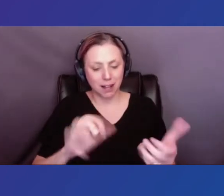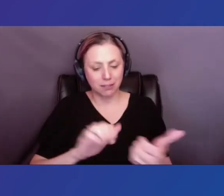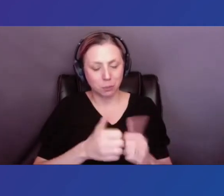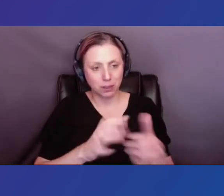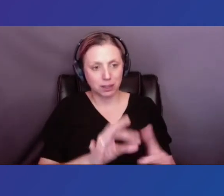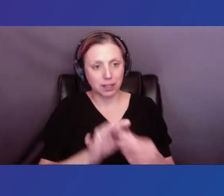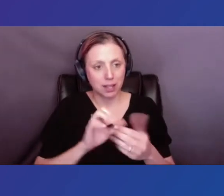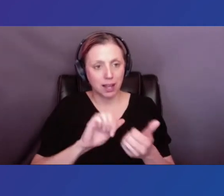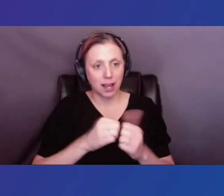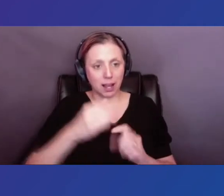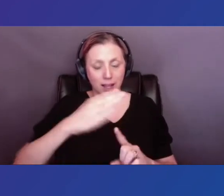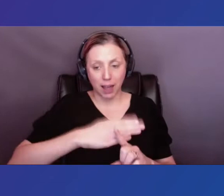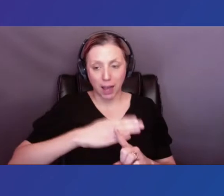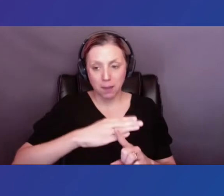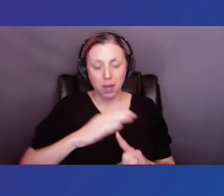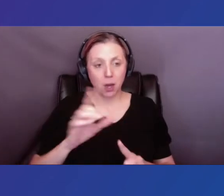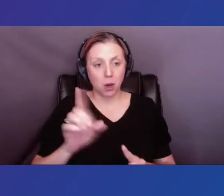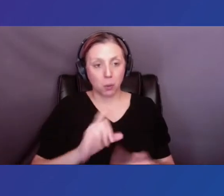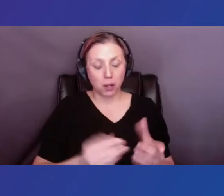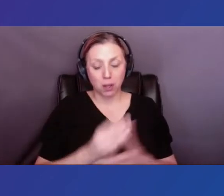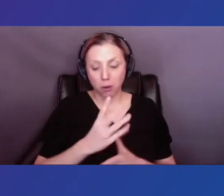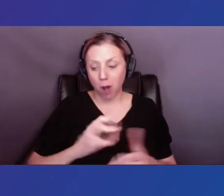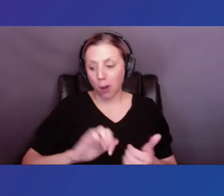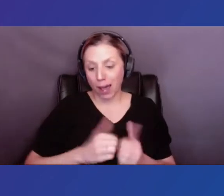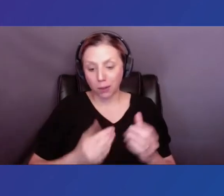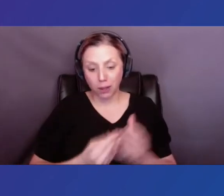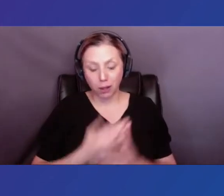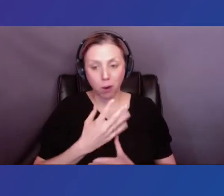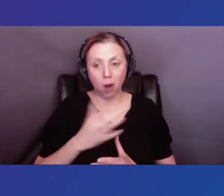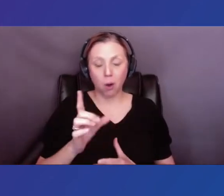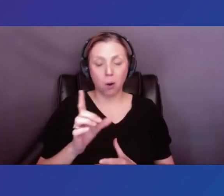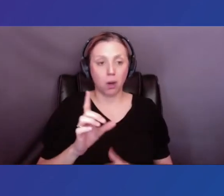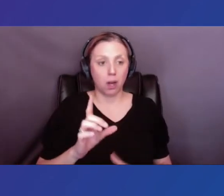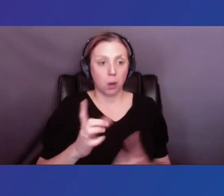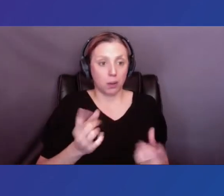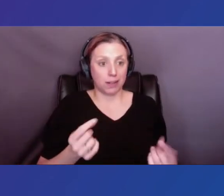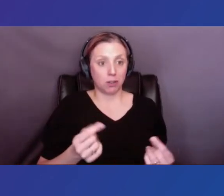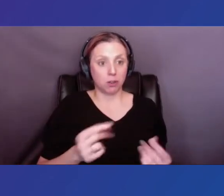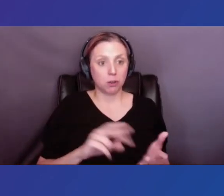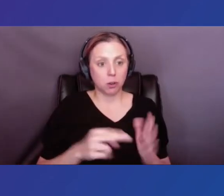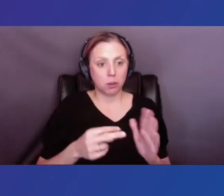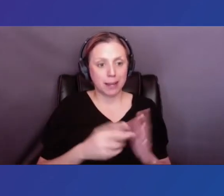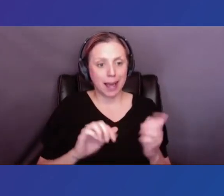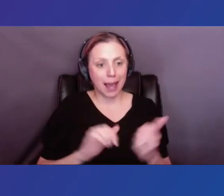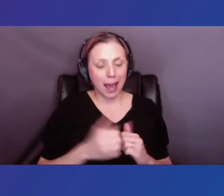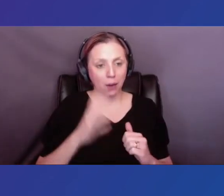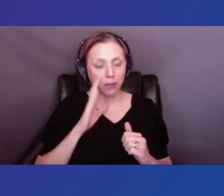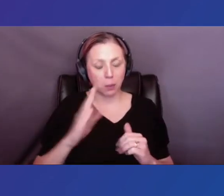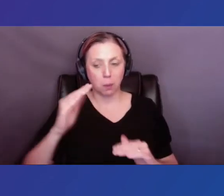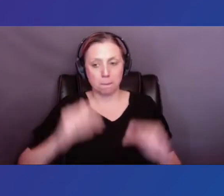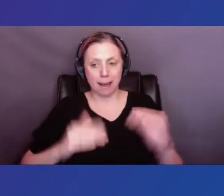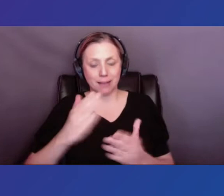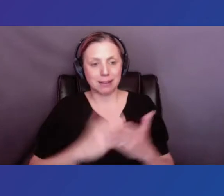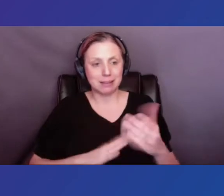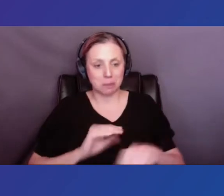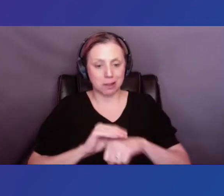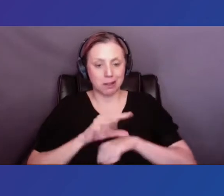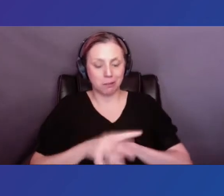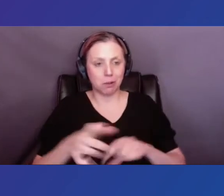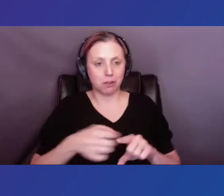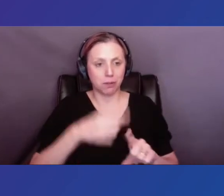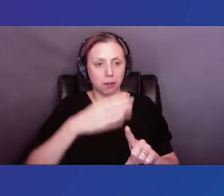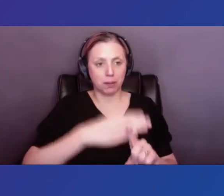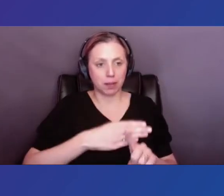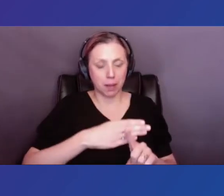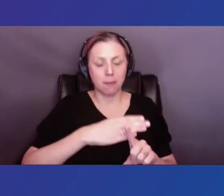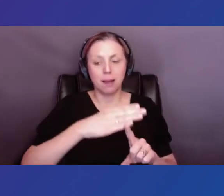how they change, where they grow, how they grow, and in terms of how they actually offset some of the effects. So I'll close just